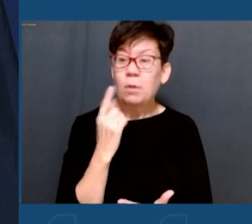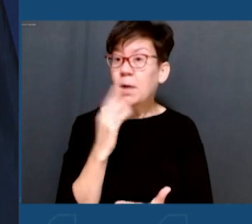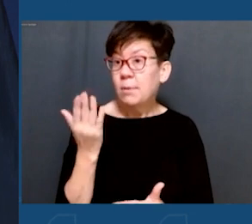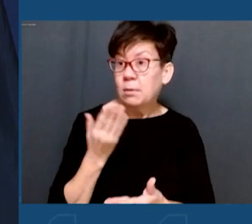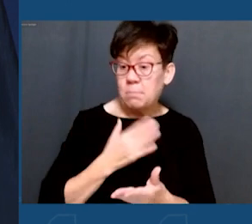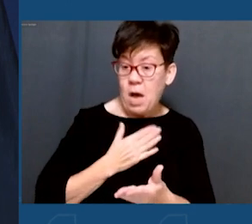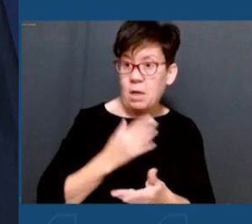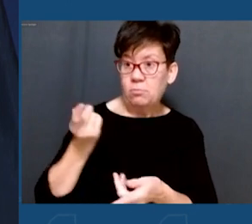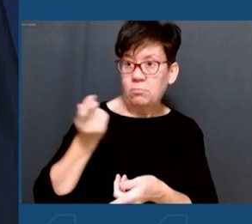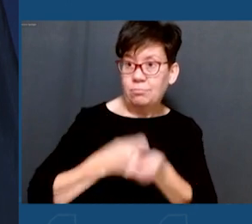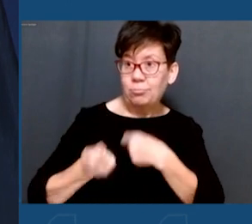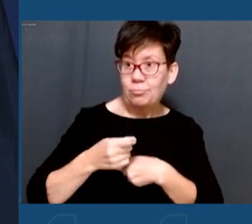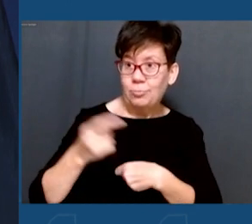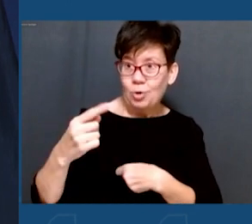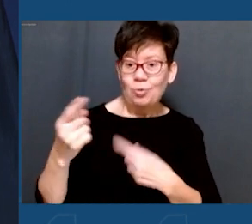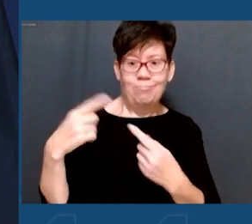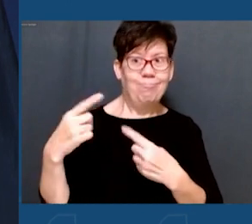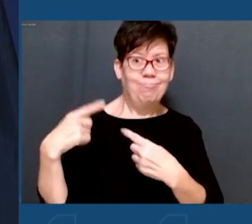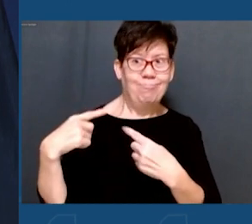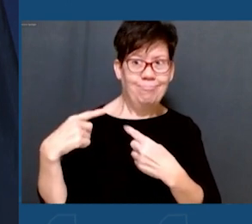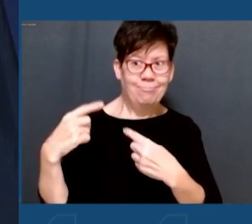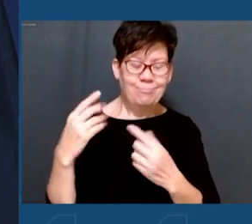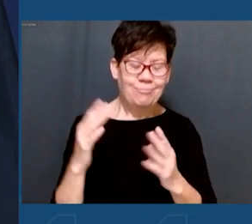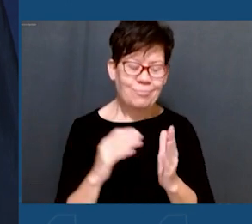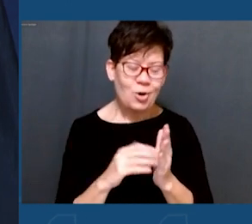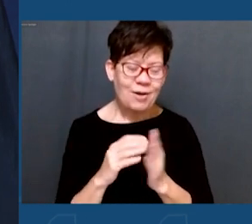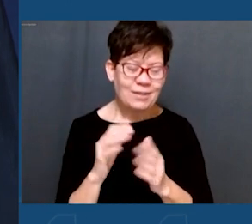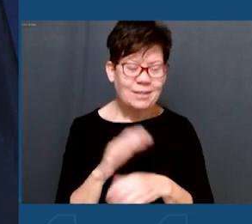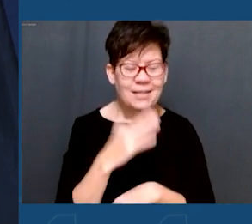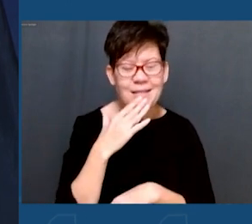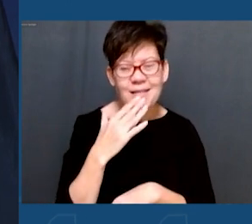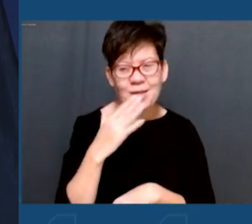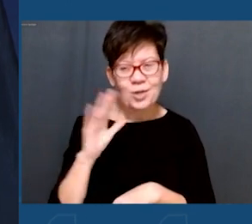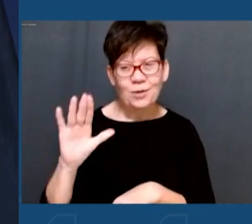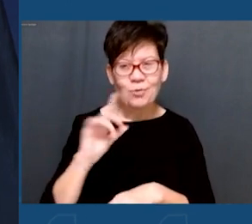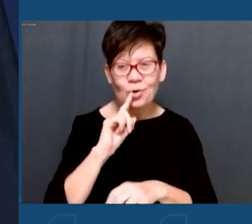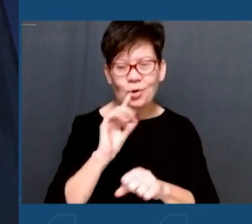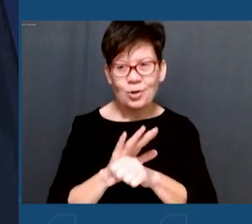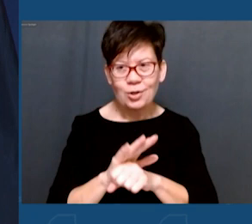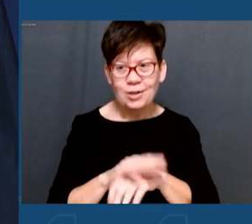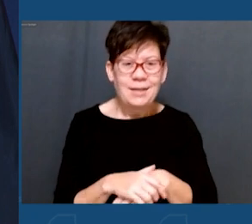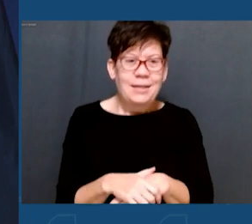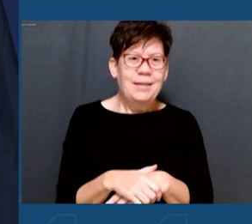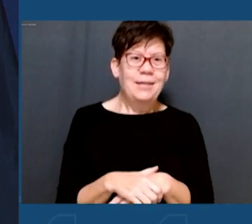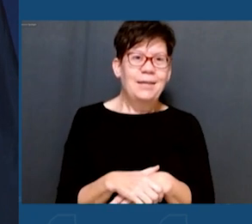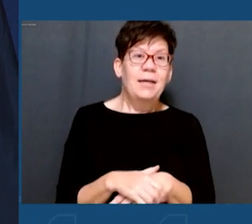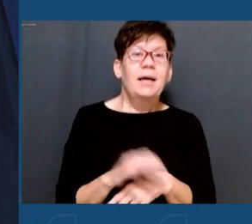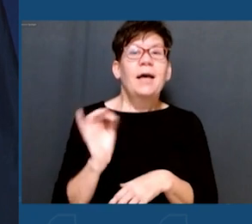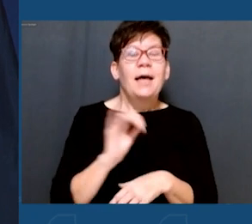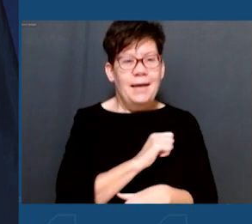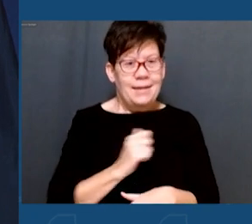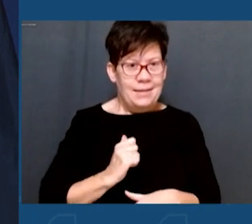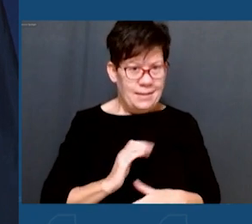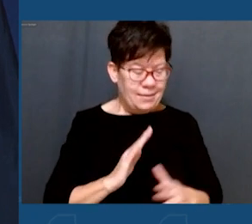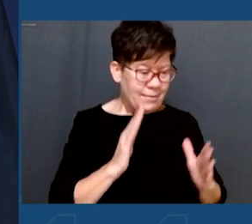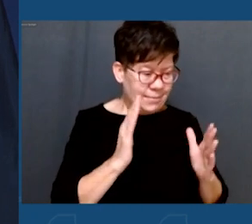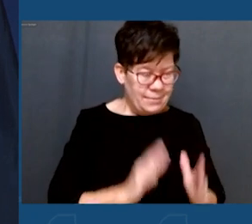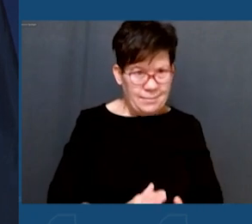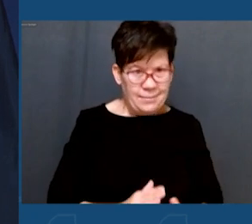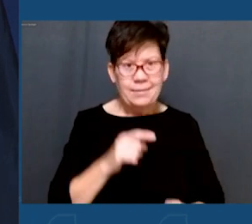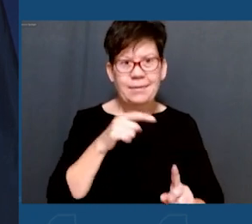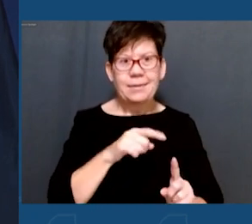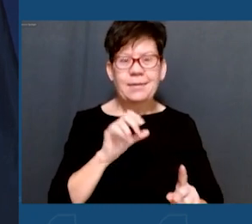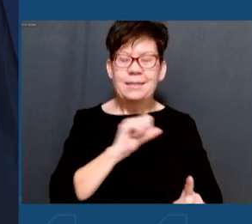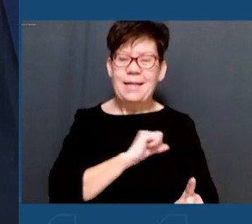you for that. I greatly appreciate your commitment and dedication. Of course, our assemblyman and senator are not able to be here today doing hard work out in Albany, but